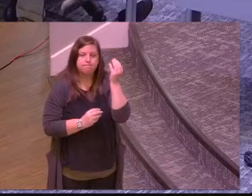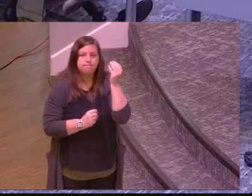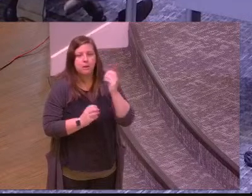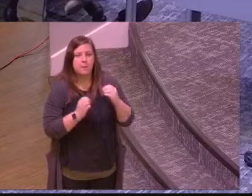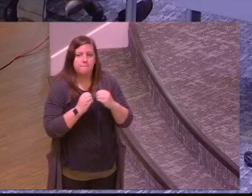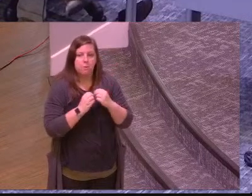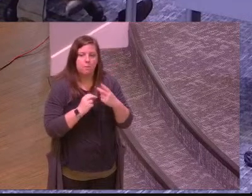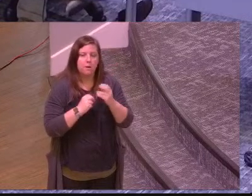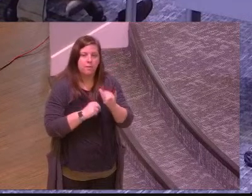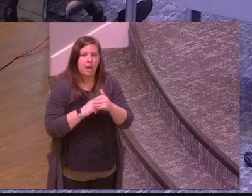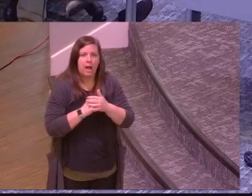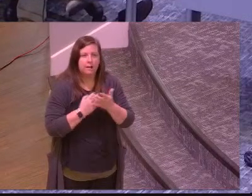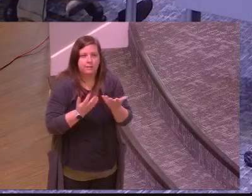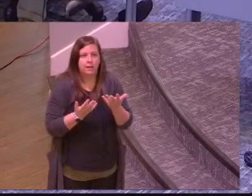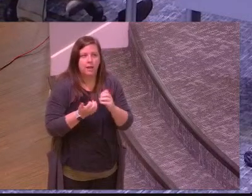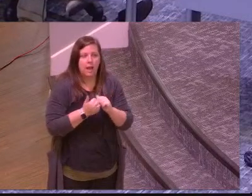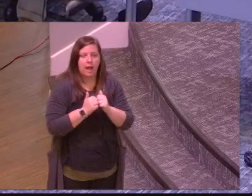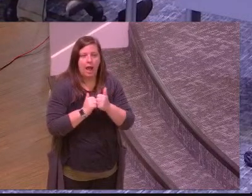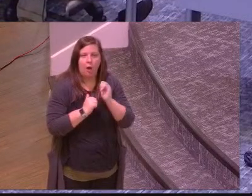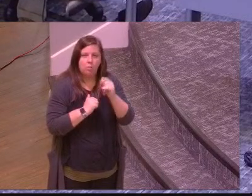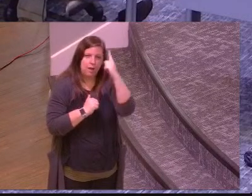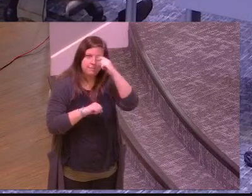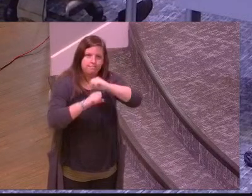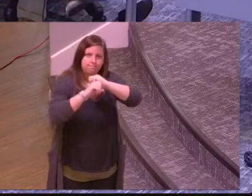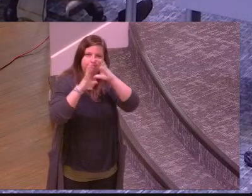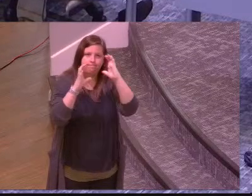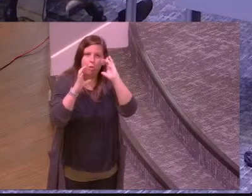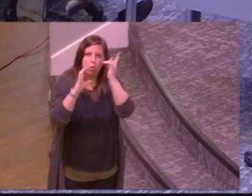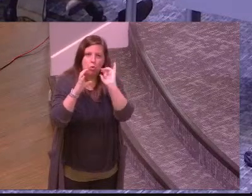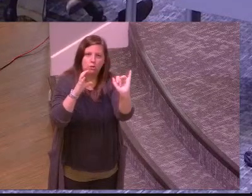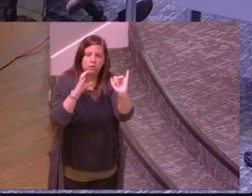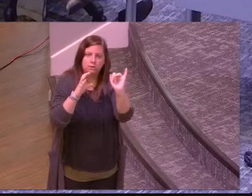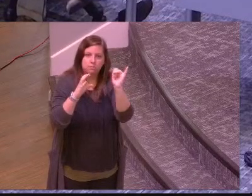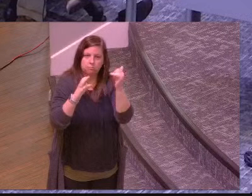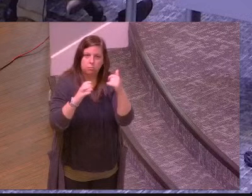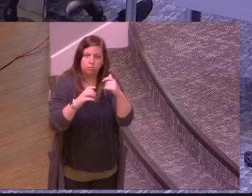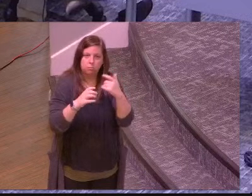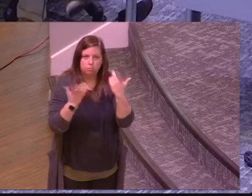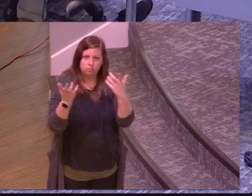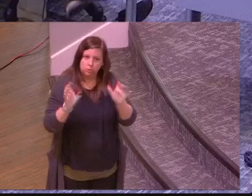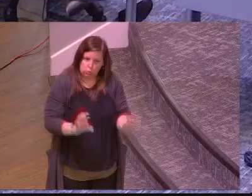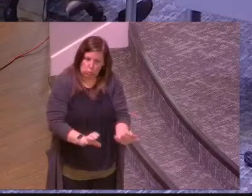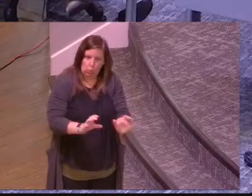actually looks like in practice, as a collective board, and if there be any,